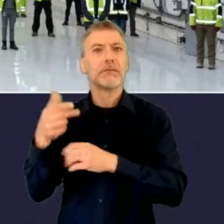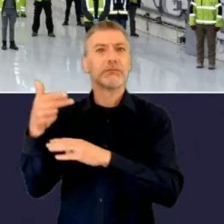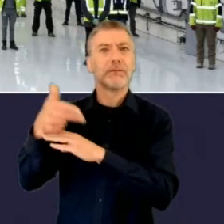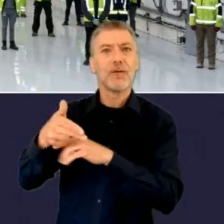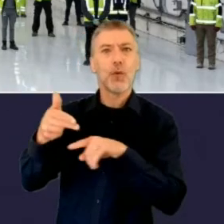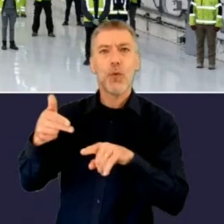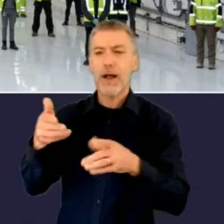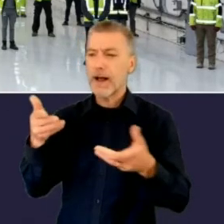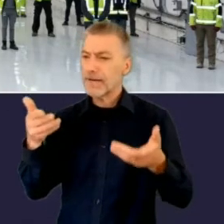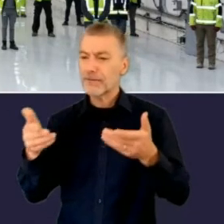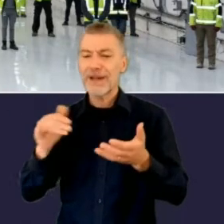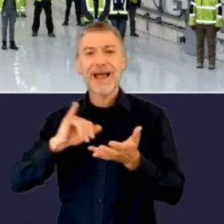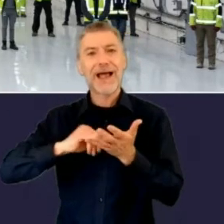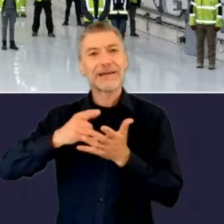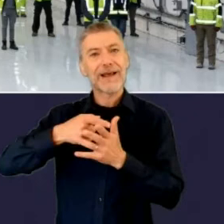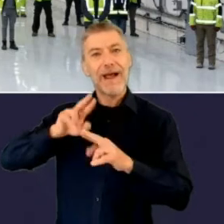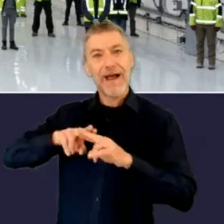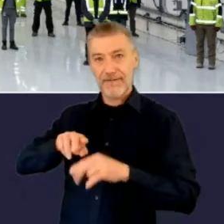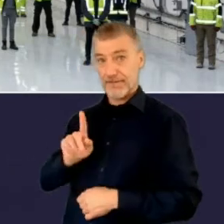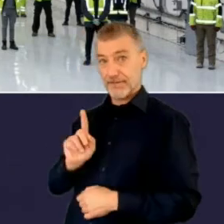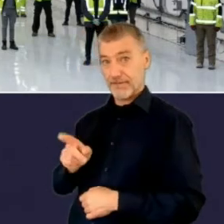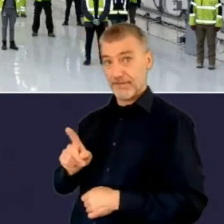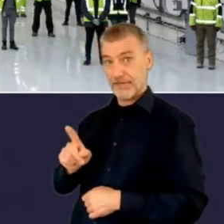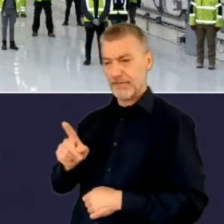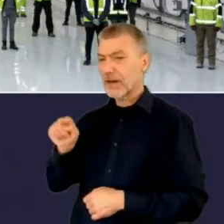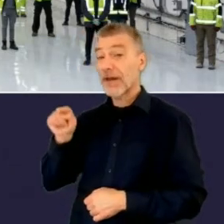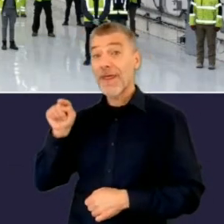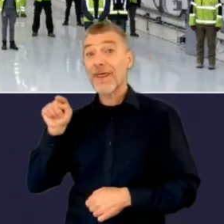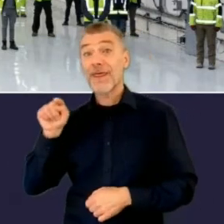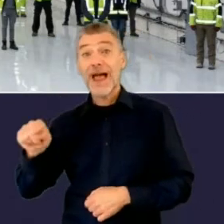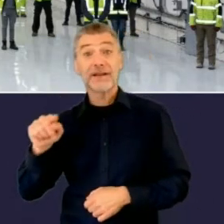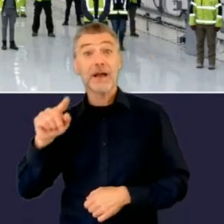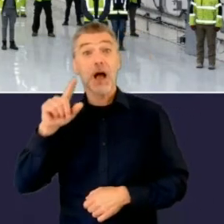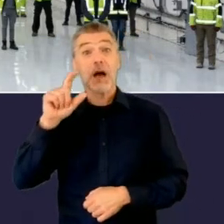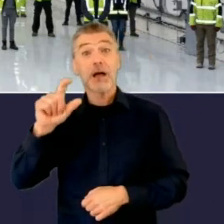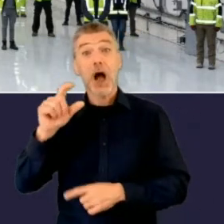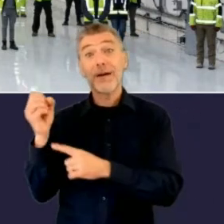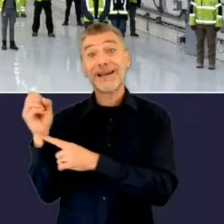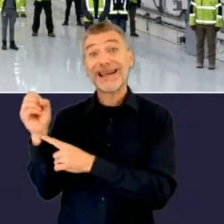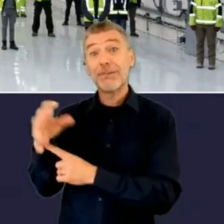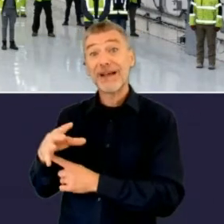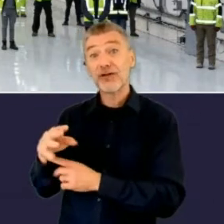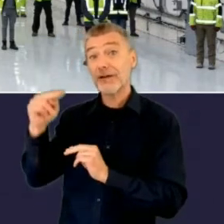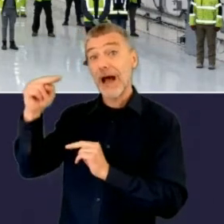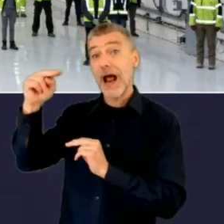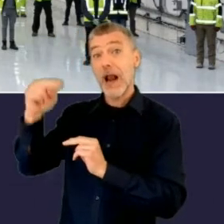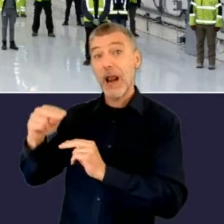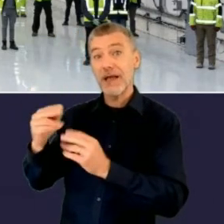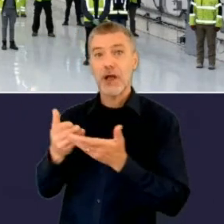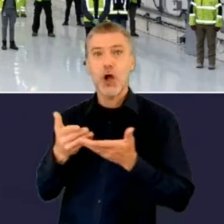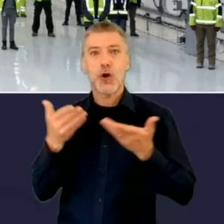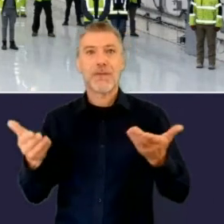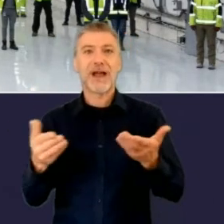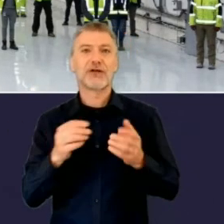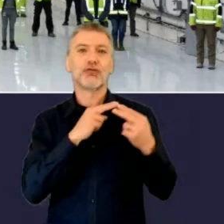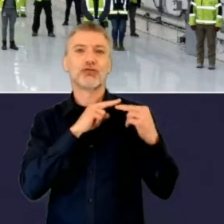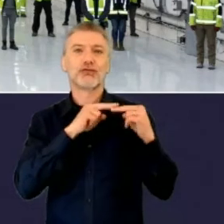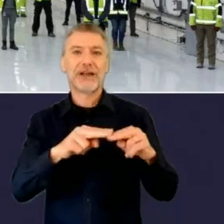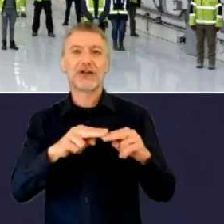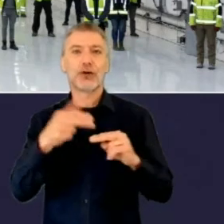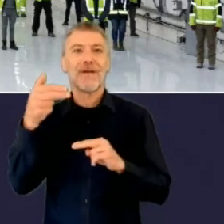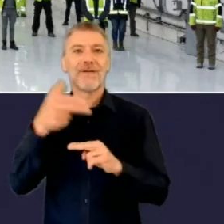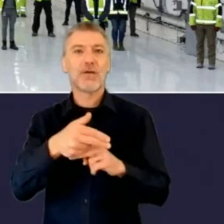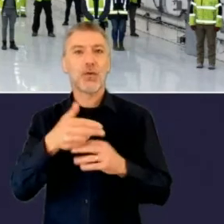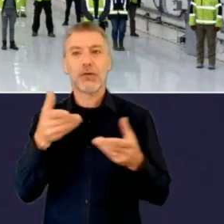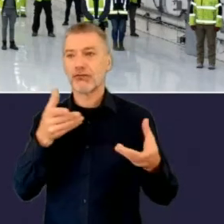we find out that it results in a reduction in carbon emissions compared to traditional jet fuel it replaces over the life cycle of the